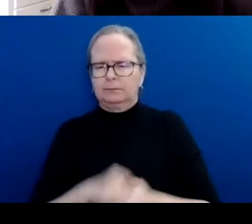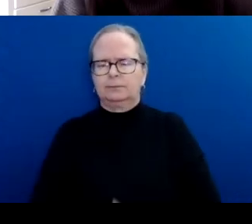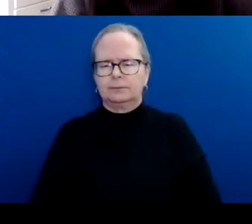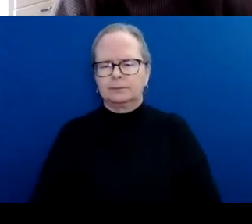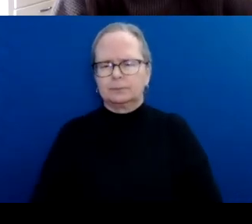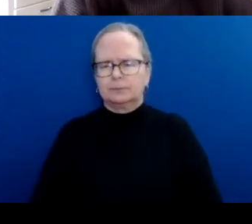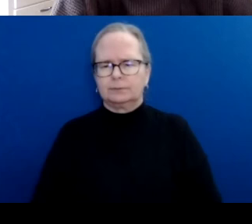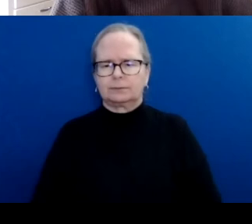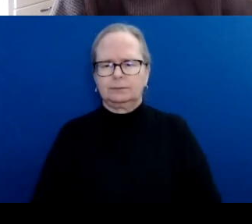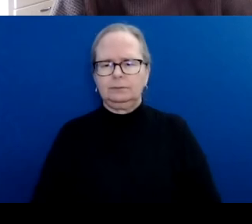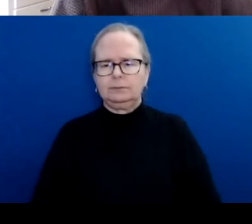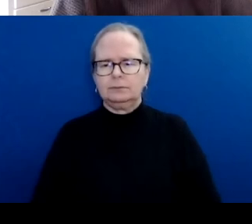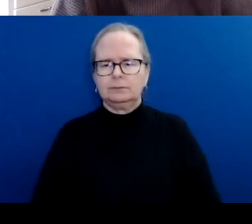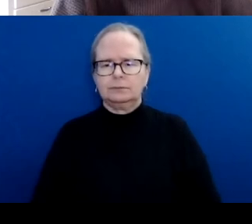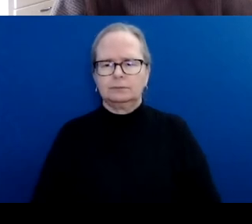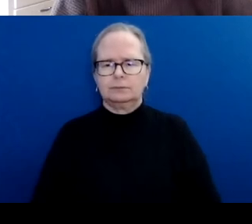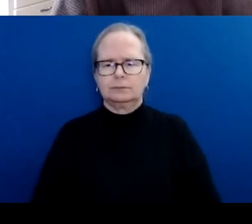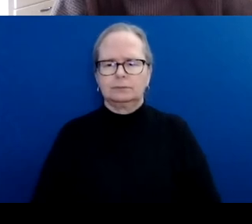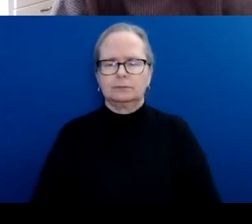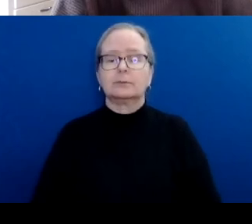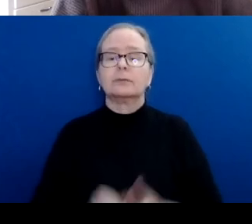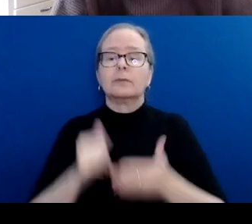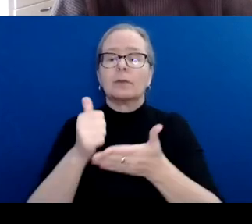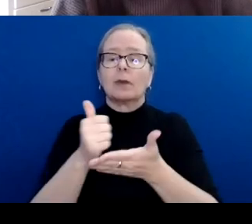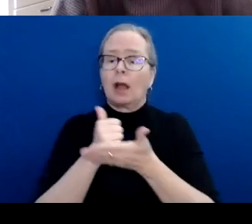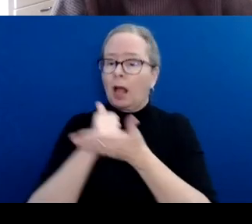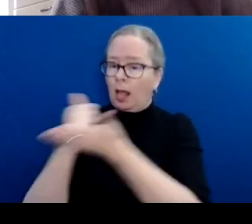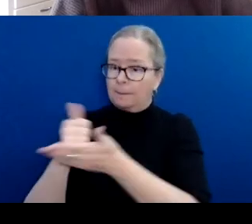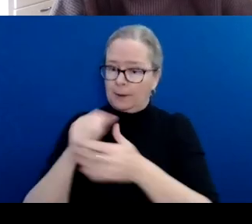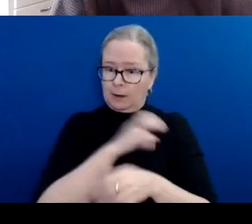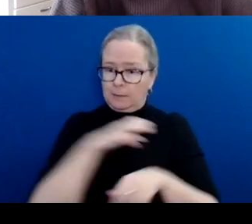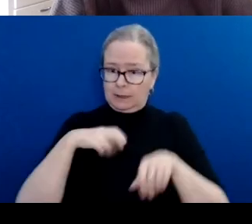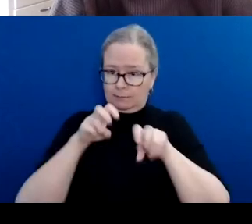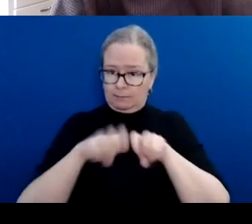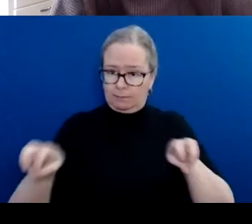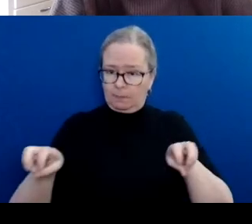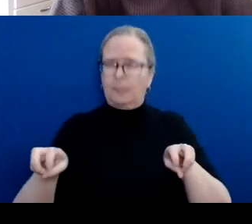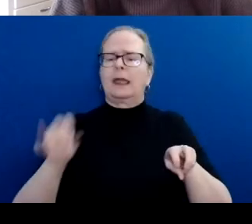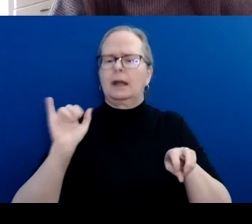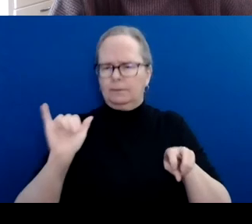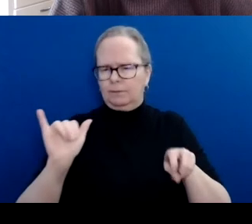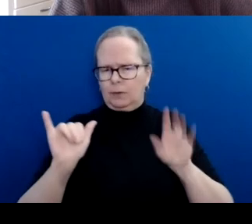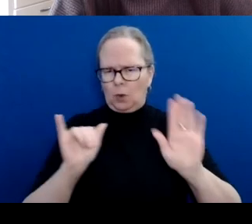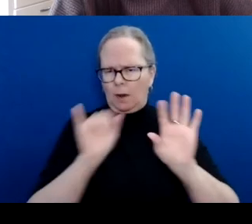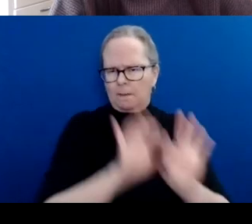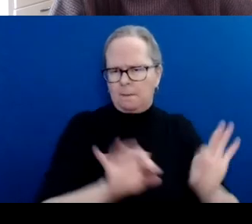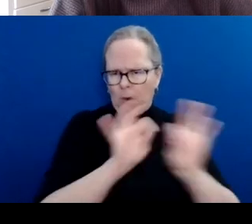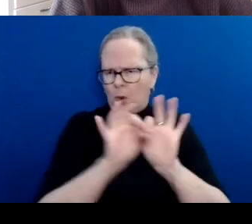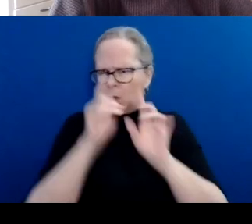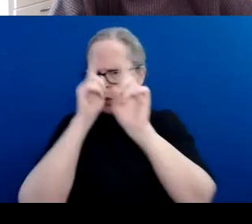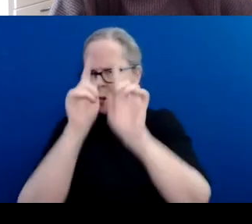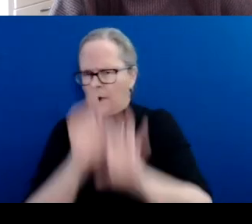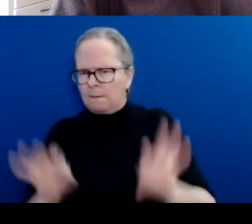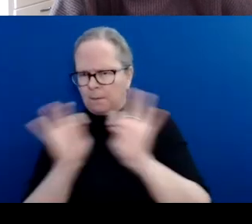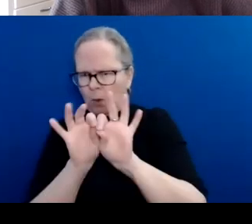Direct their attention to the most important elements of what you're sharing. For example, if a long video is included,